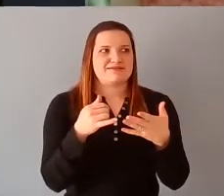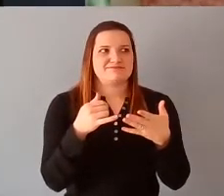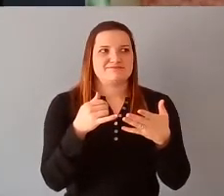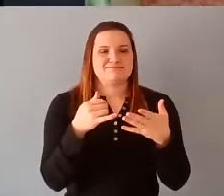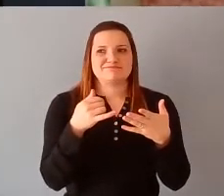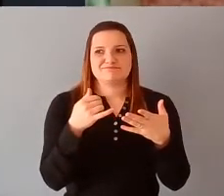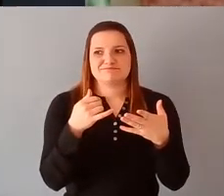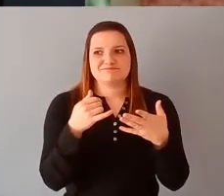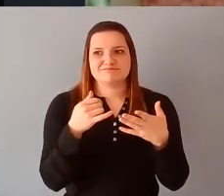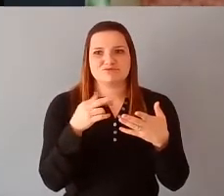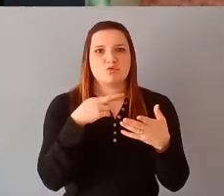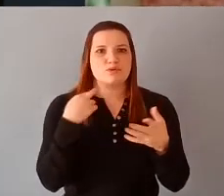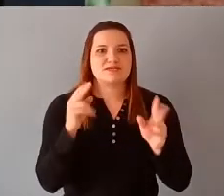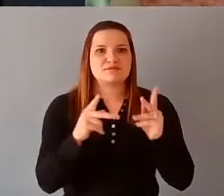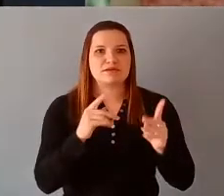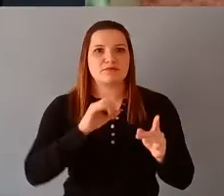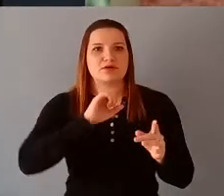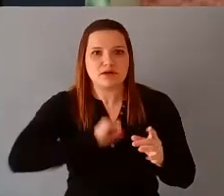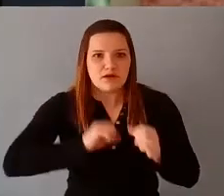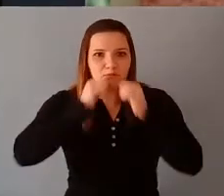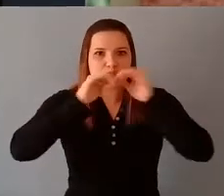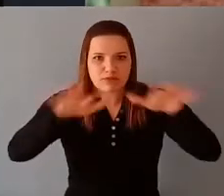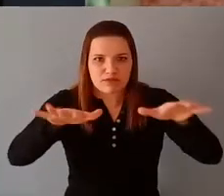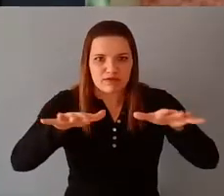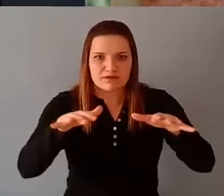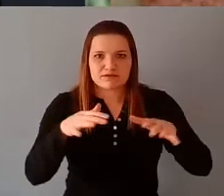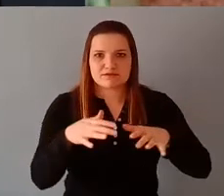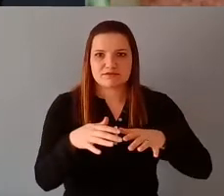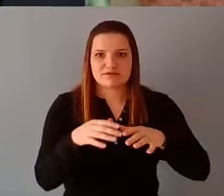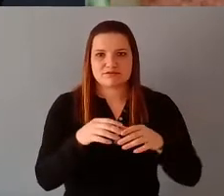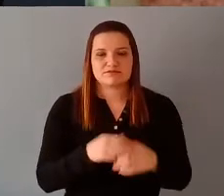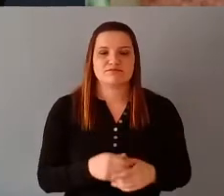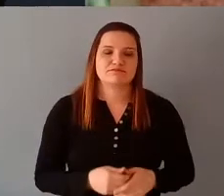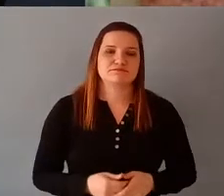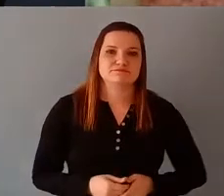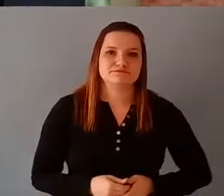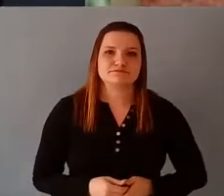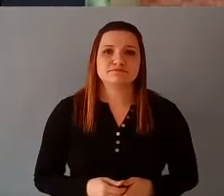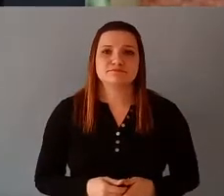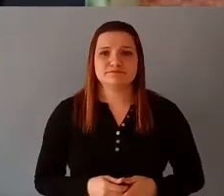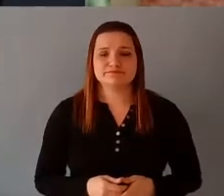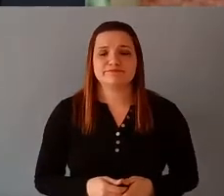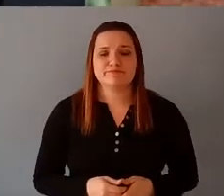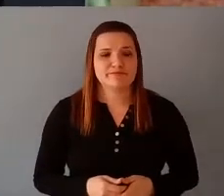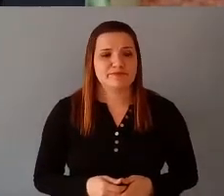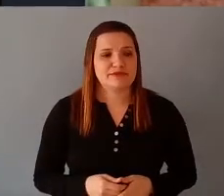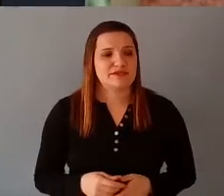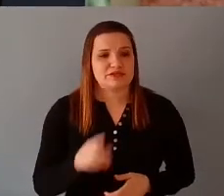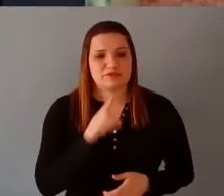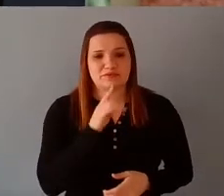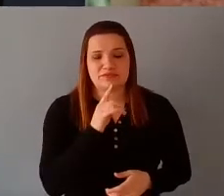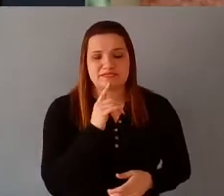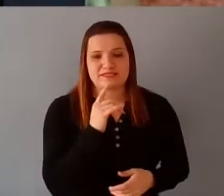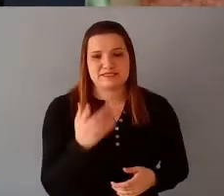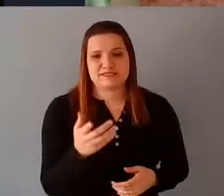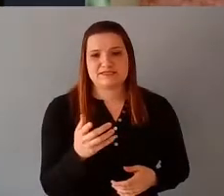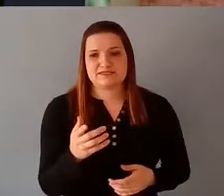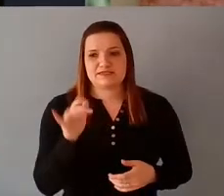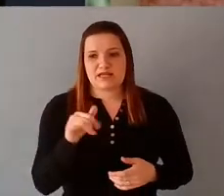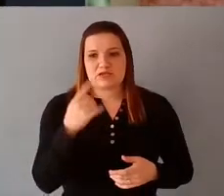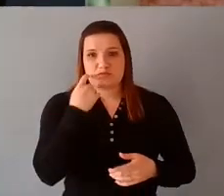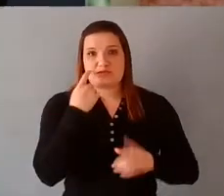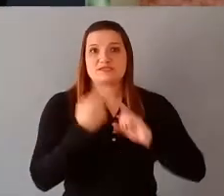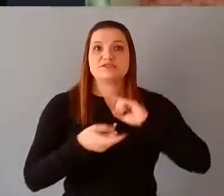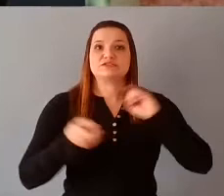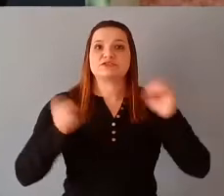aerosolizing potential COVID contamination. So it's really that's driven this recent